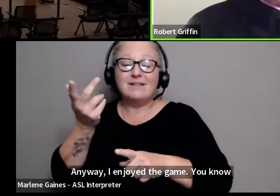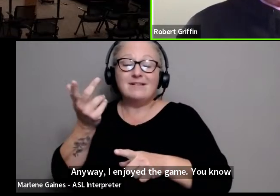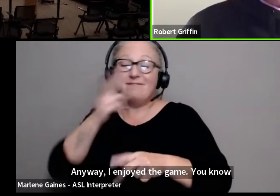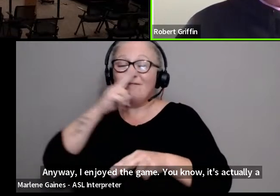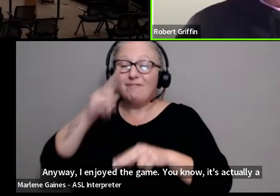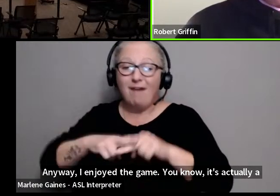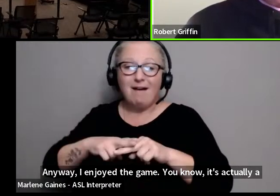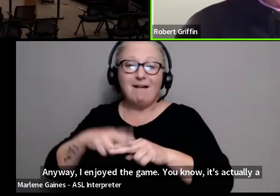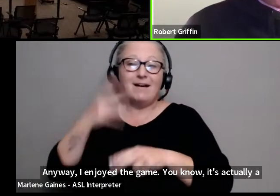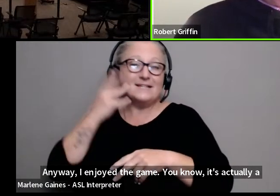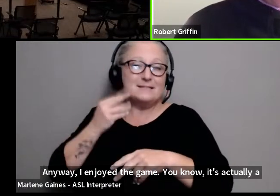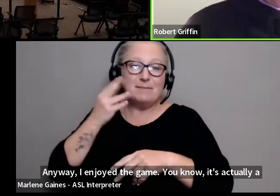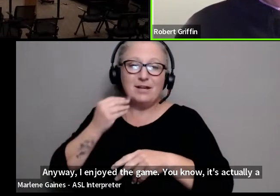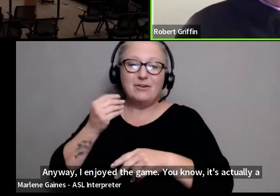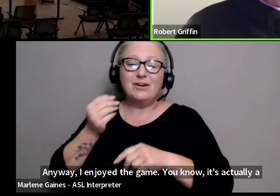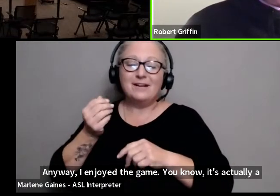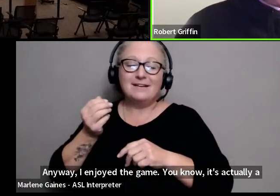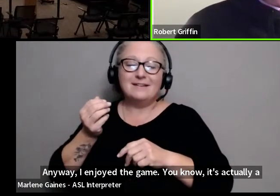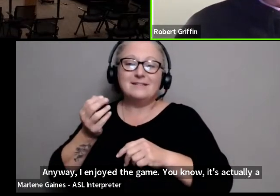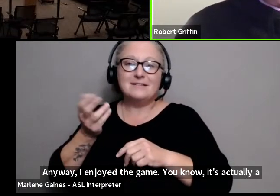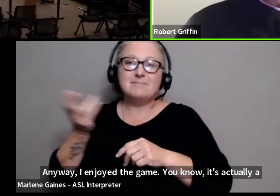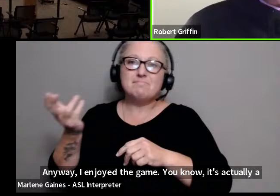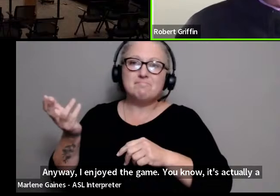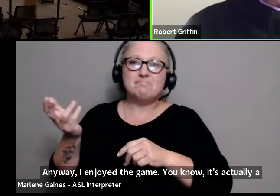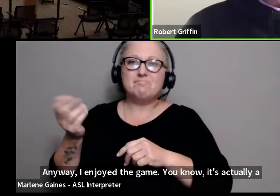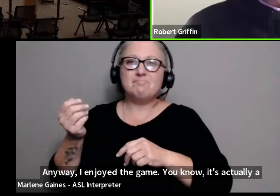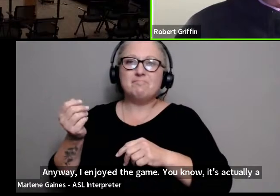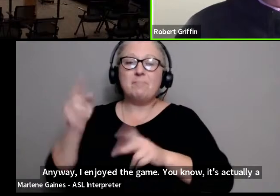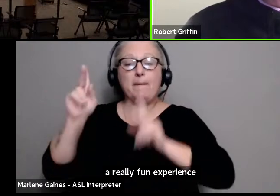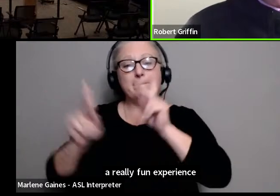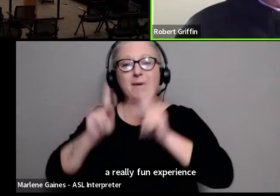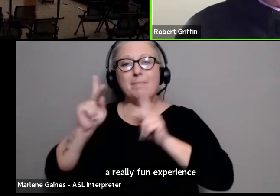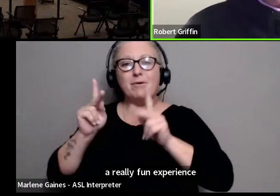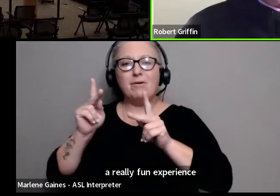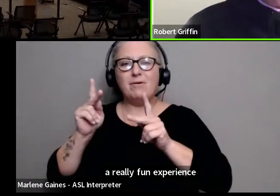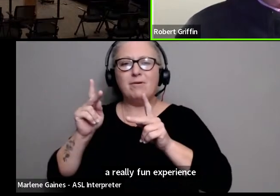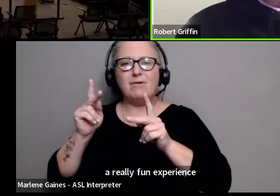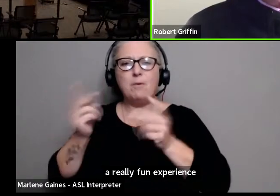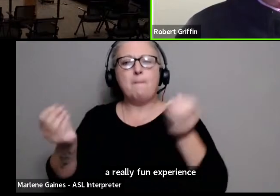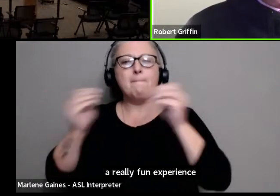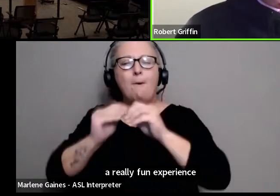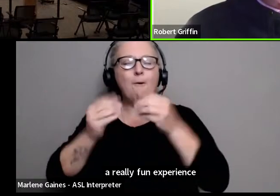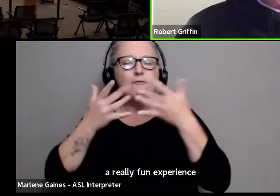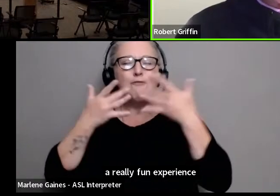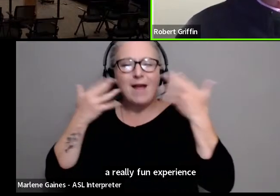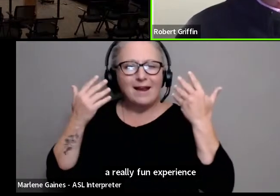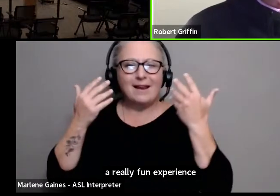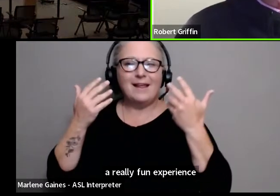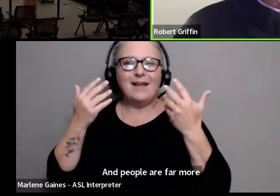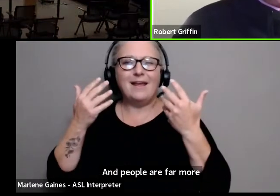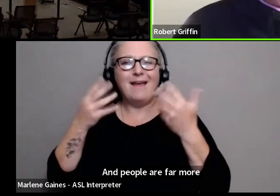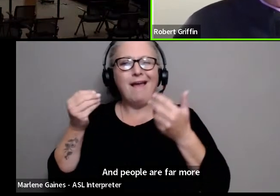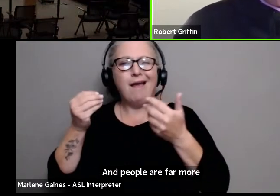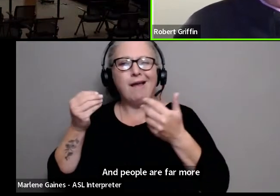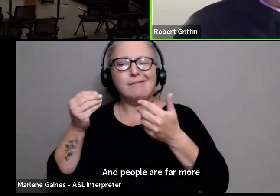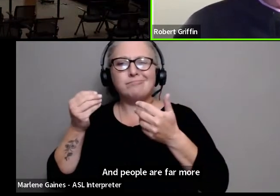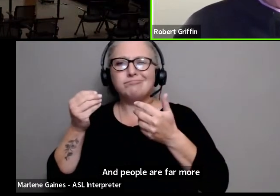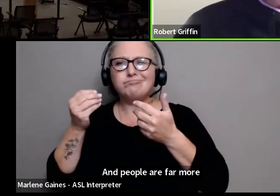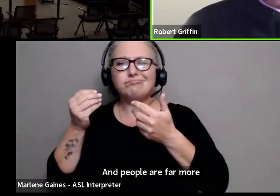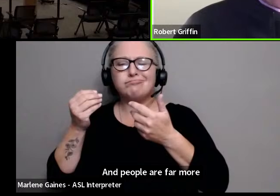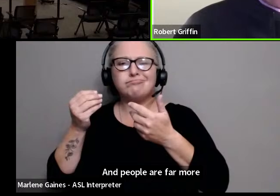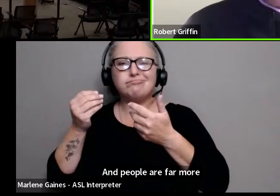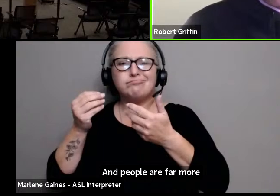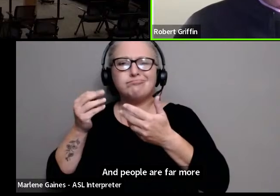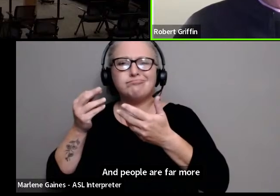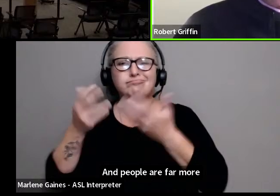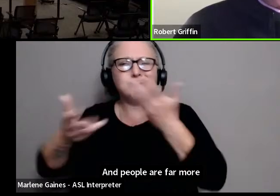fun experience, and people are far more friendly and collegial at